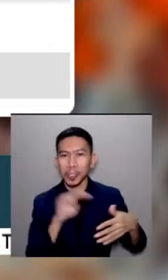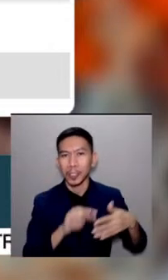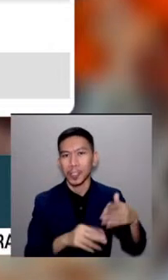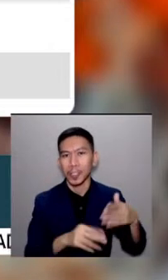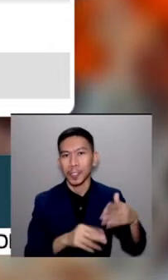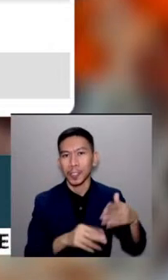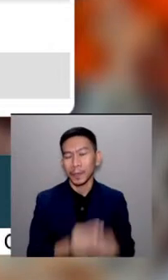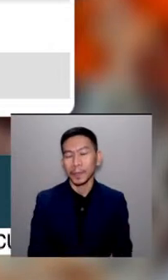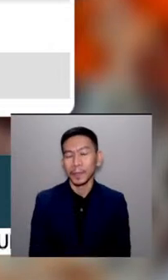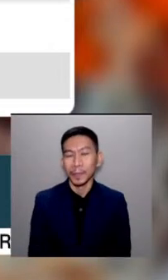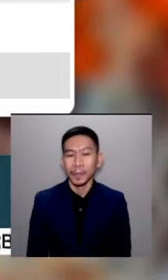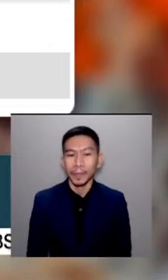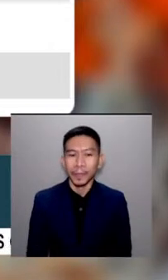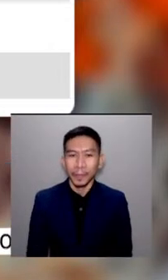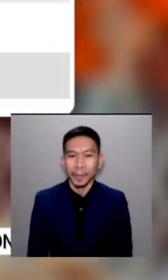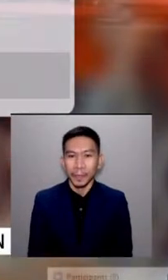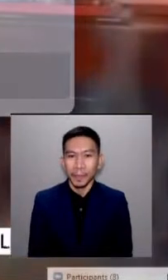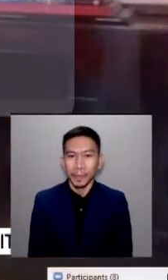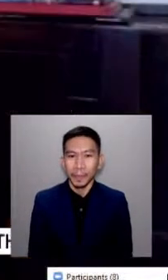DeRozan.